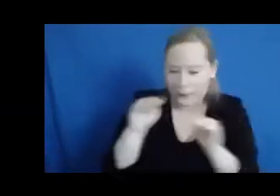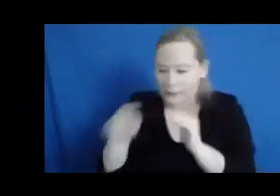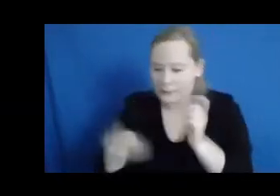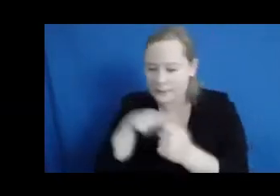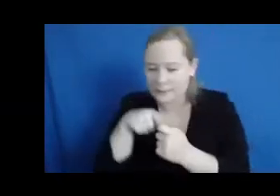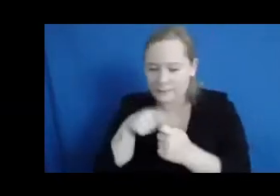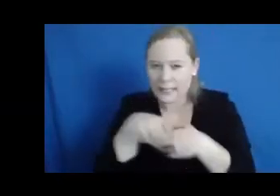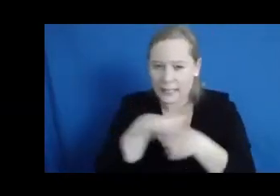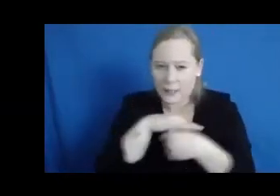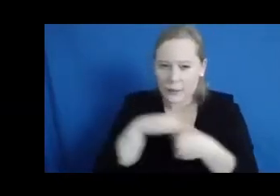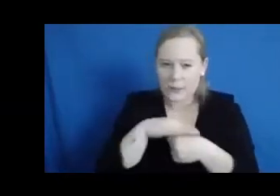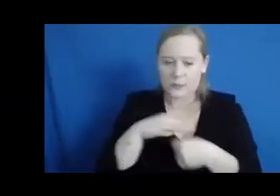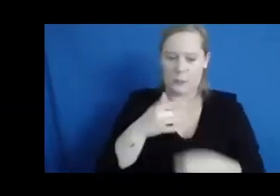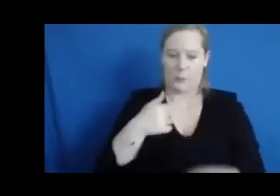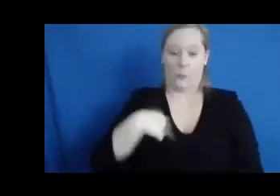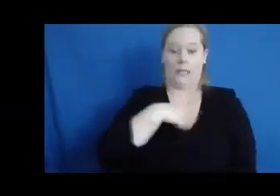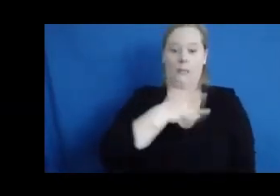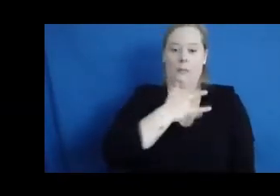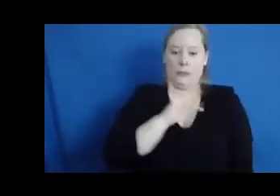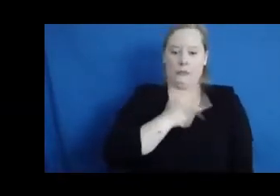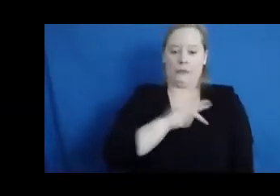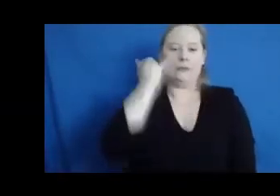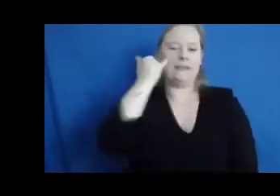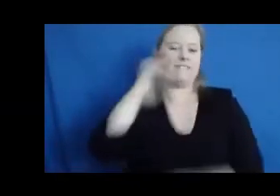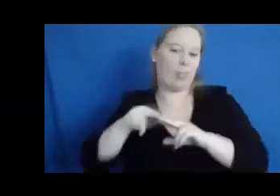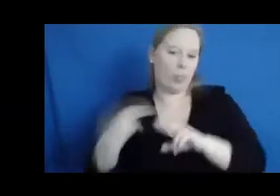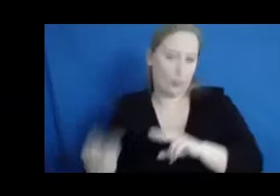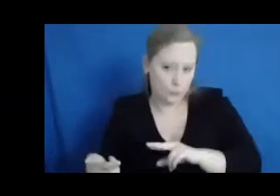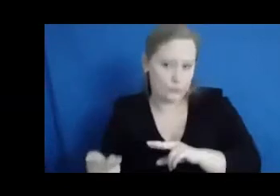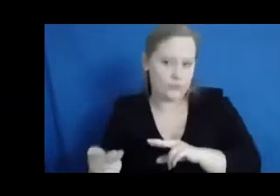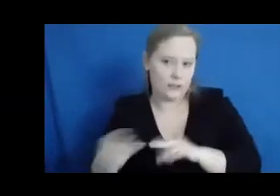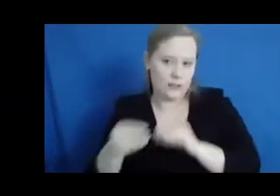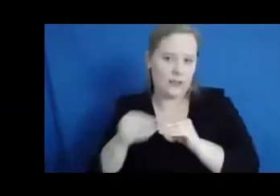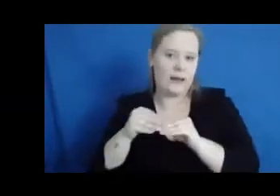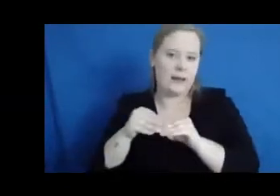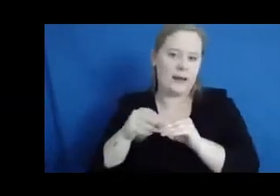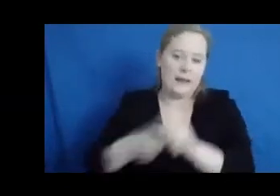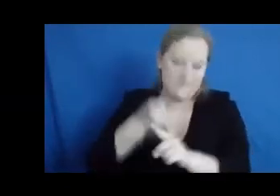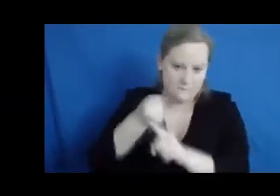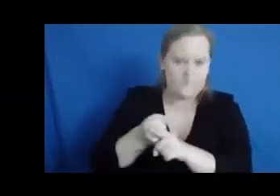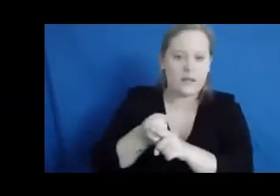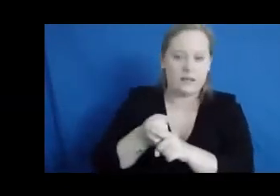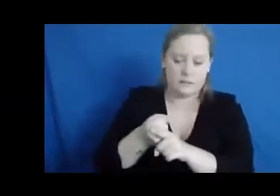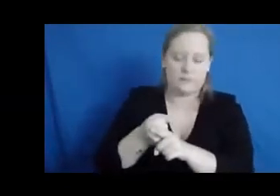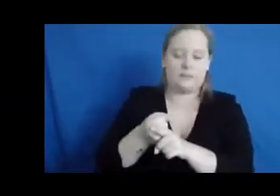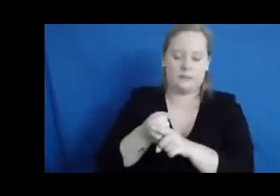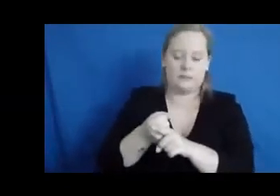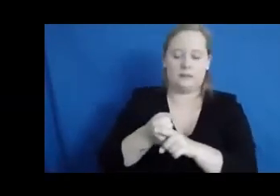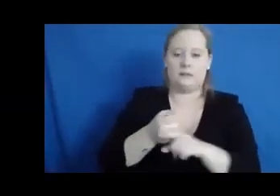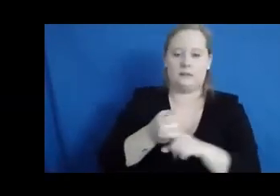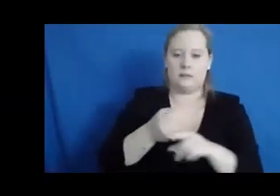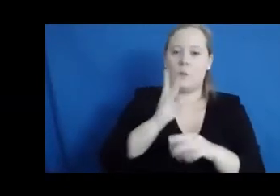were concerned about potential losing effects if the river is contributing to the groundwater.